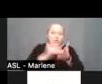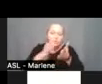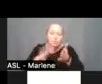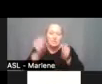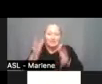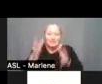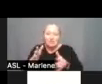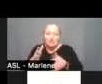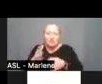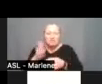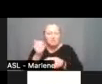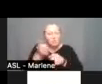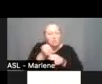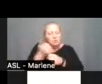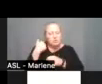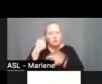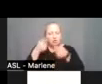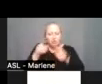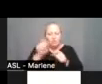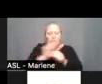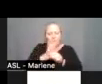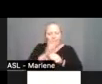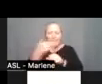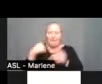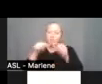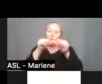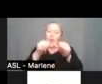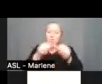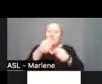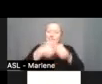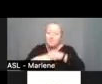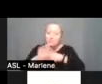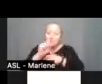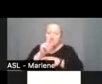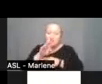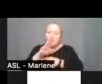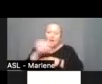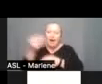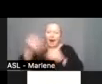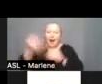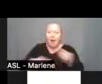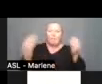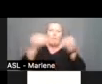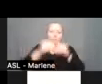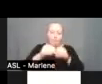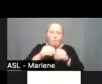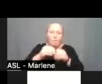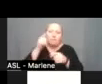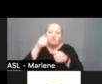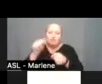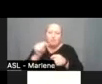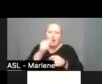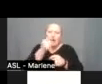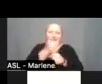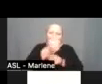ago during the pandemic to have permanent substitute teachers and hire many more of them trying to place one at every site